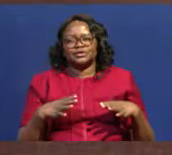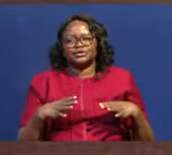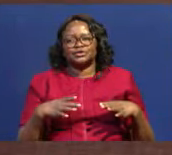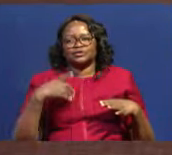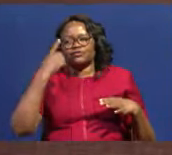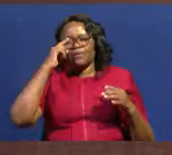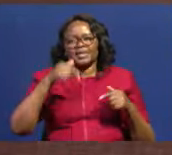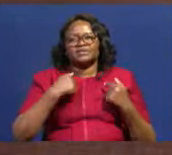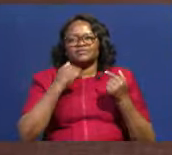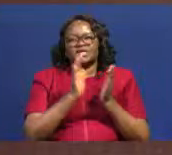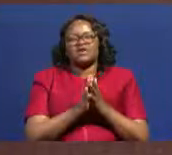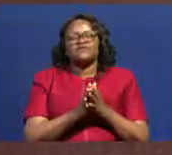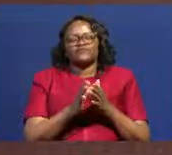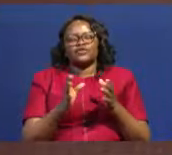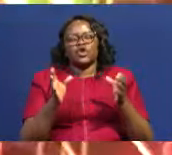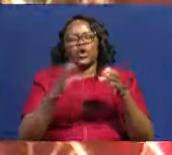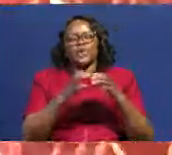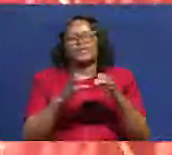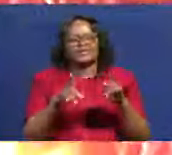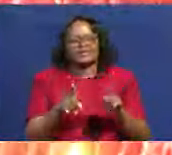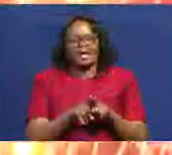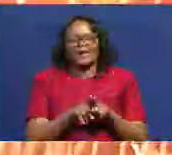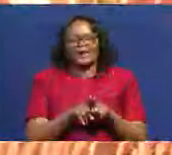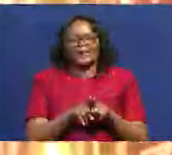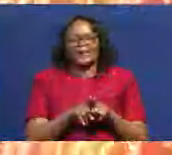for myself and for the community as well.